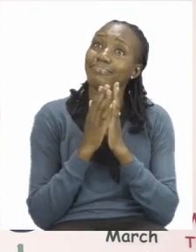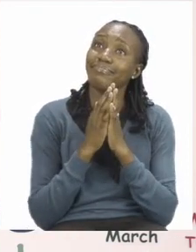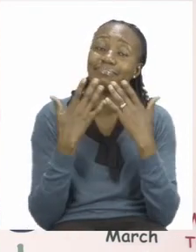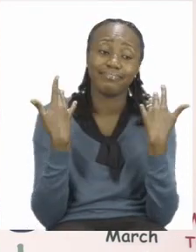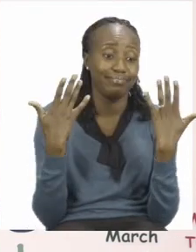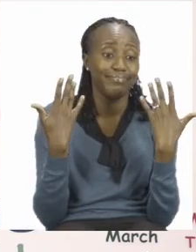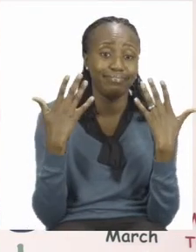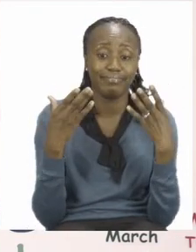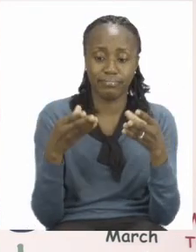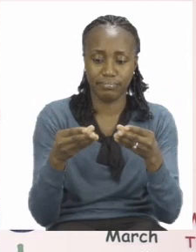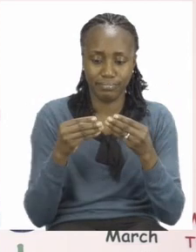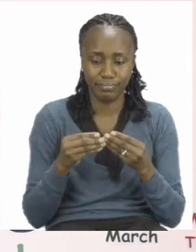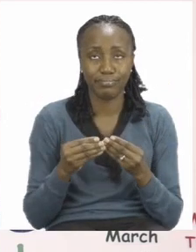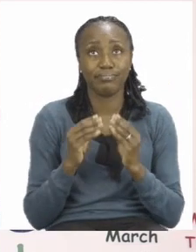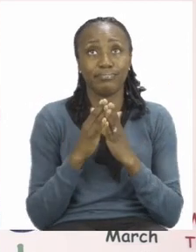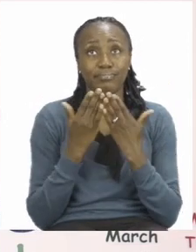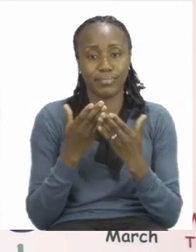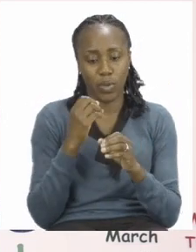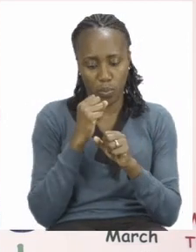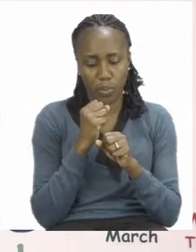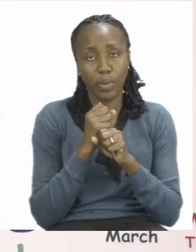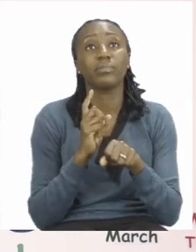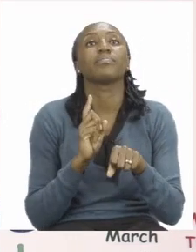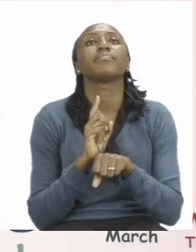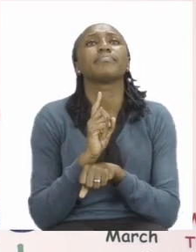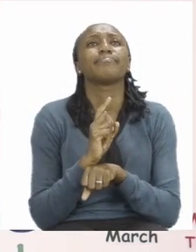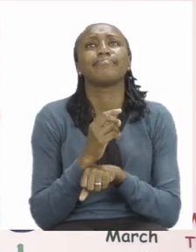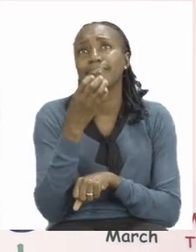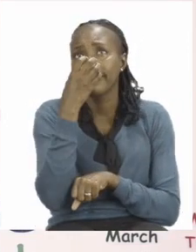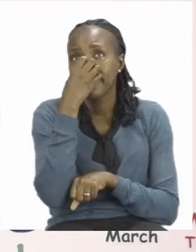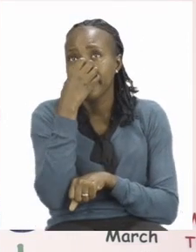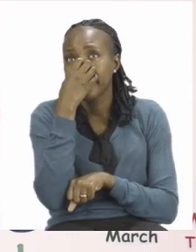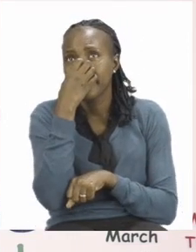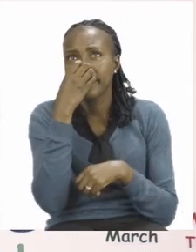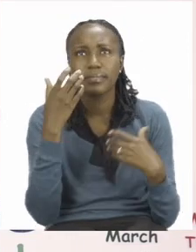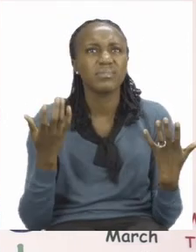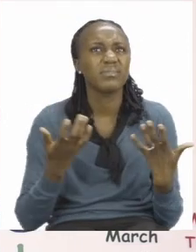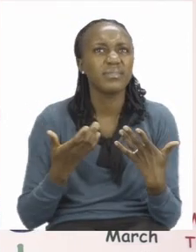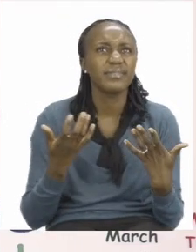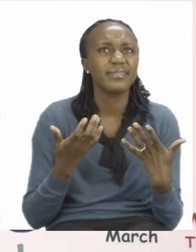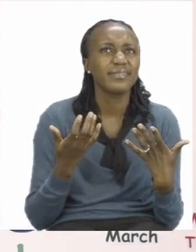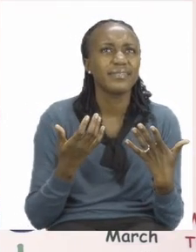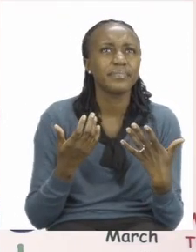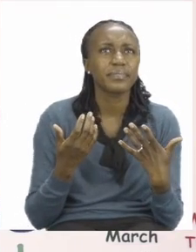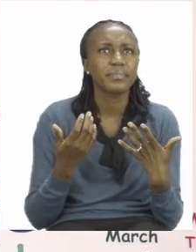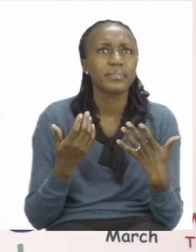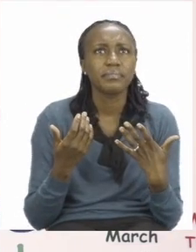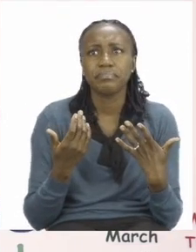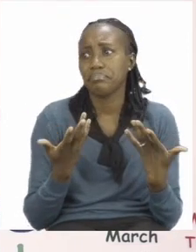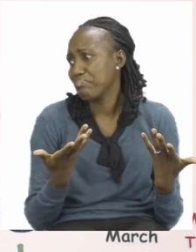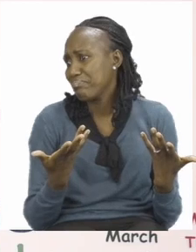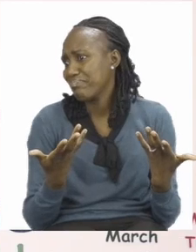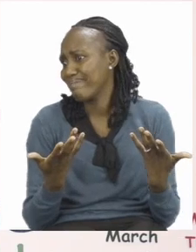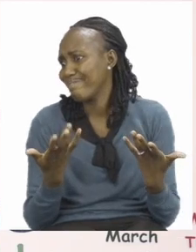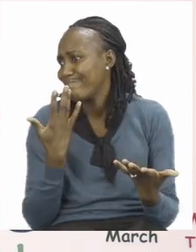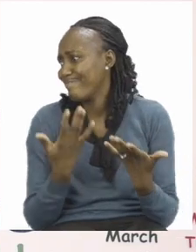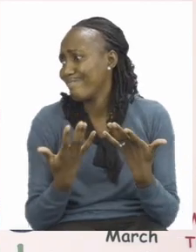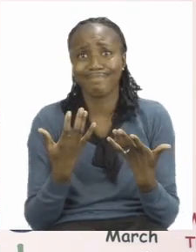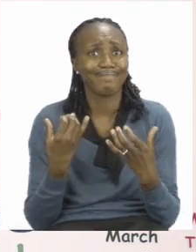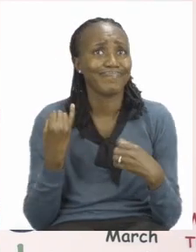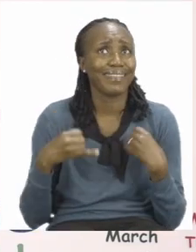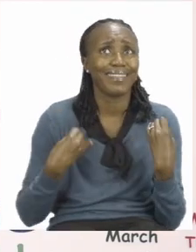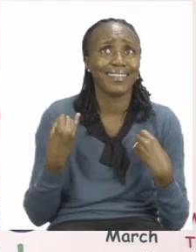you touch anything else. I wonder where Sashi is. I have not seen him the whole day. Maybe he's enjoying the